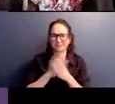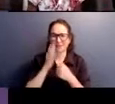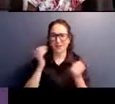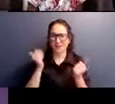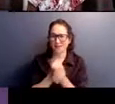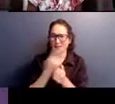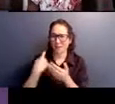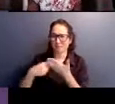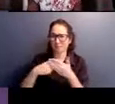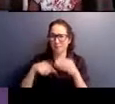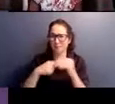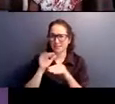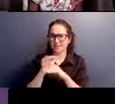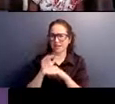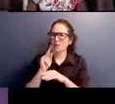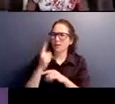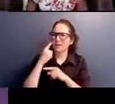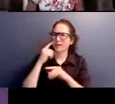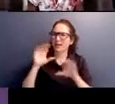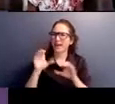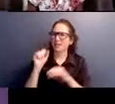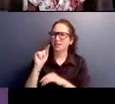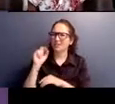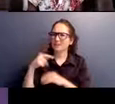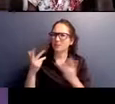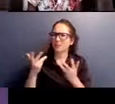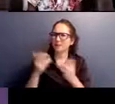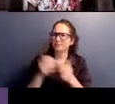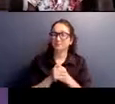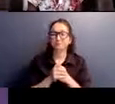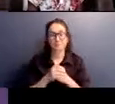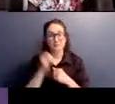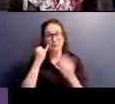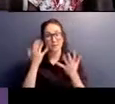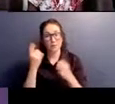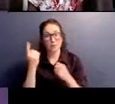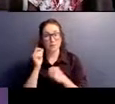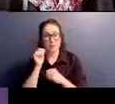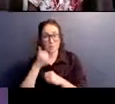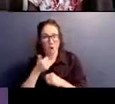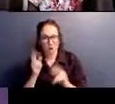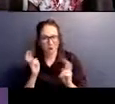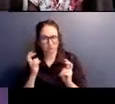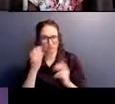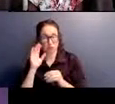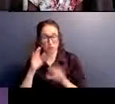about tonight. So what do you think our action steps should be? Well, if you want to do something tomorrow in your